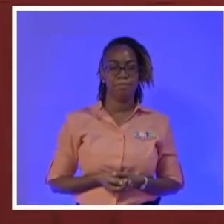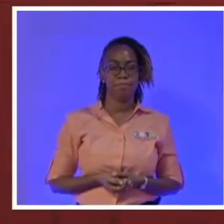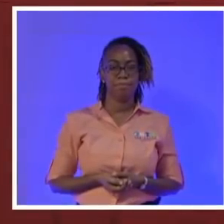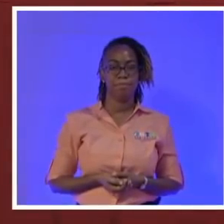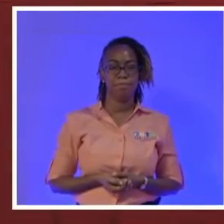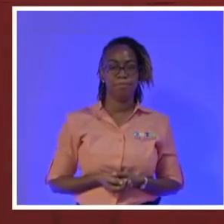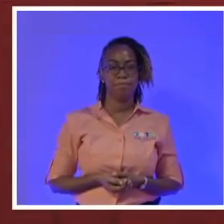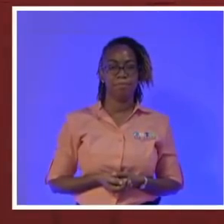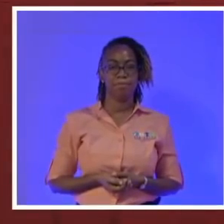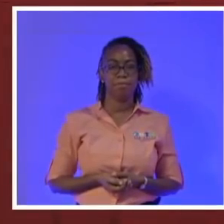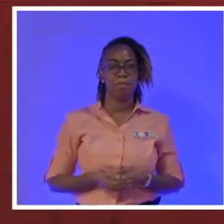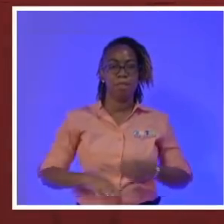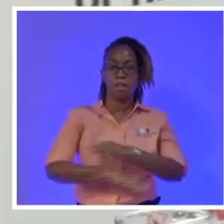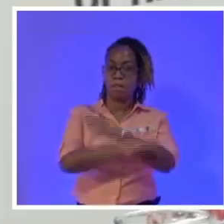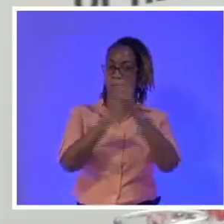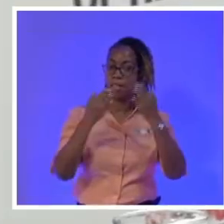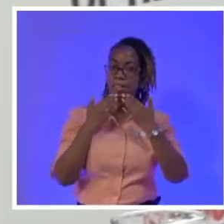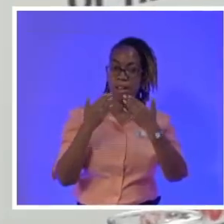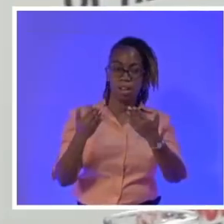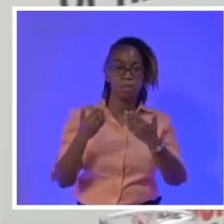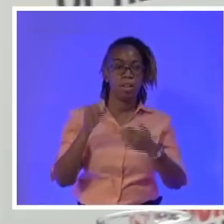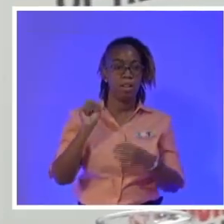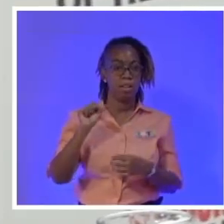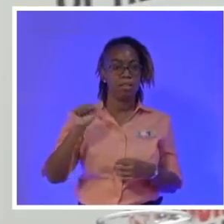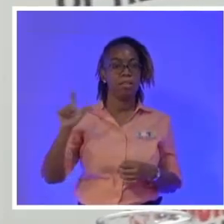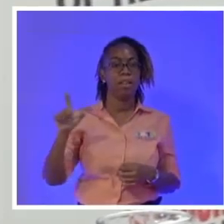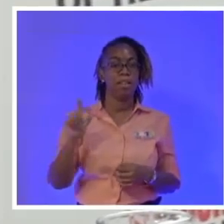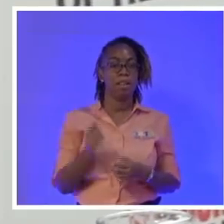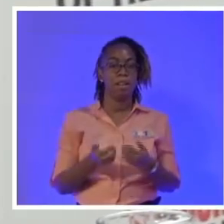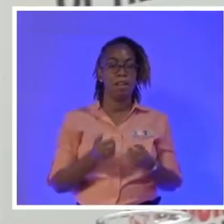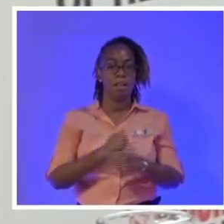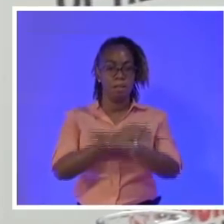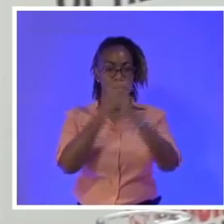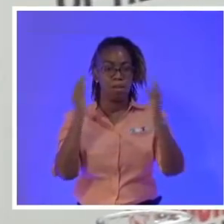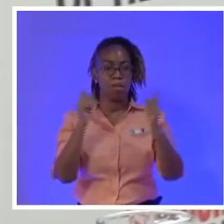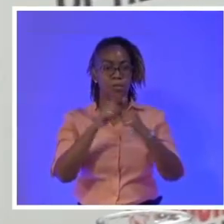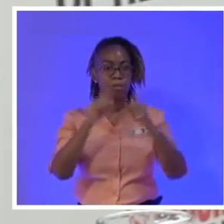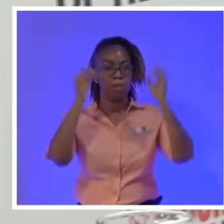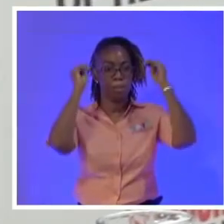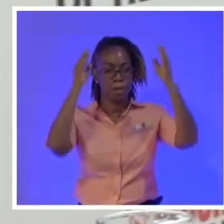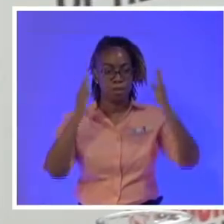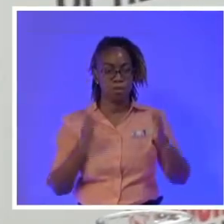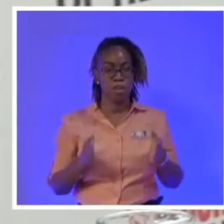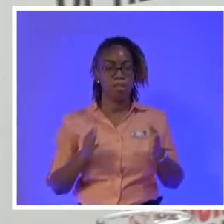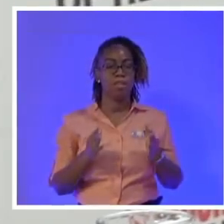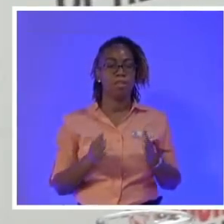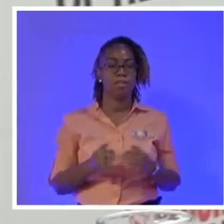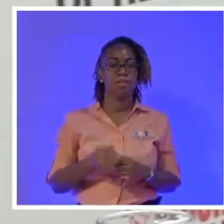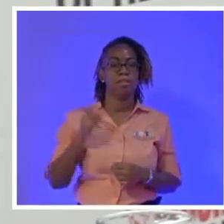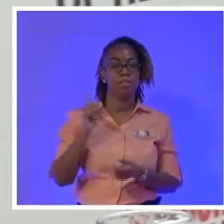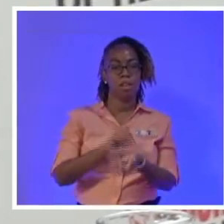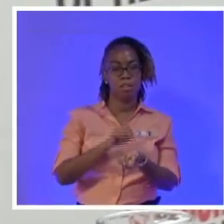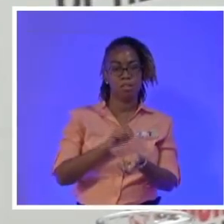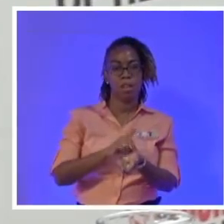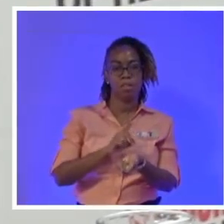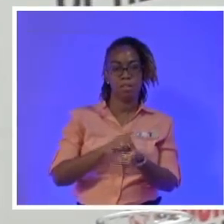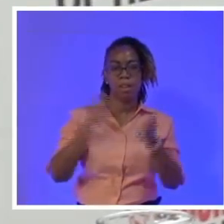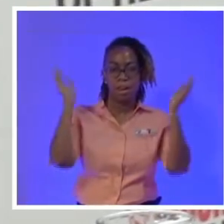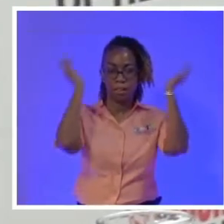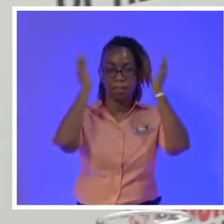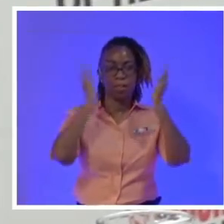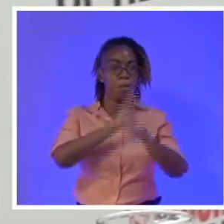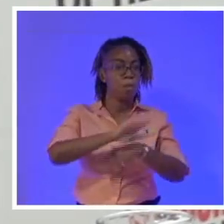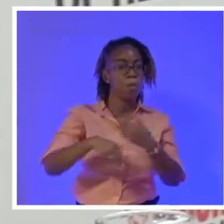Good morning. Thank you very much, Al. Good morning to the Honourable Minister, to my colleague Dr. Hines, to all members